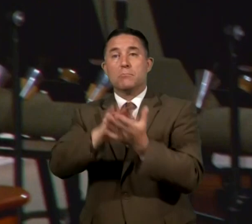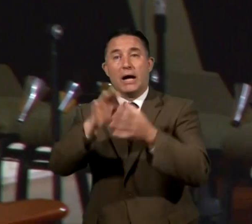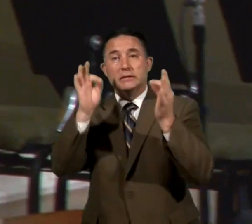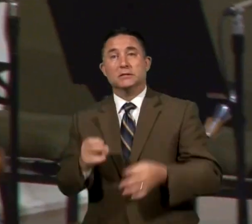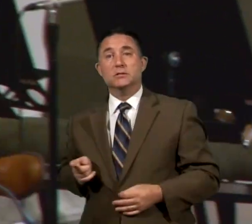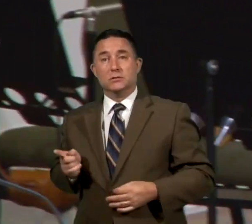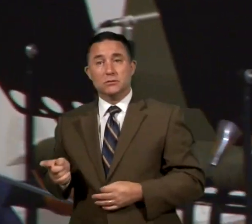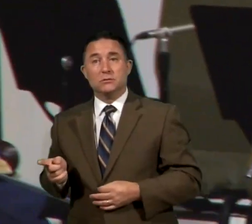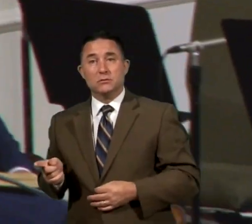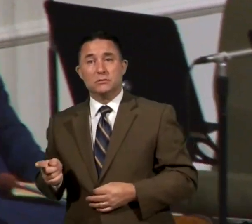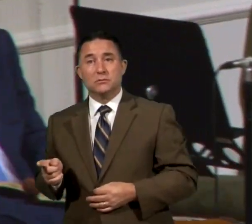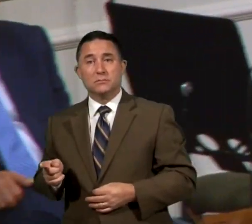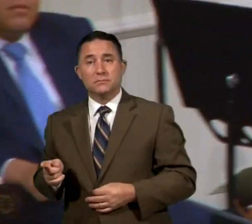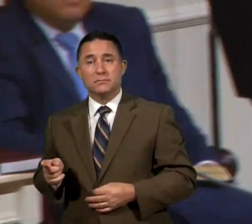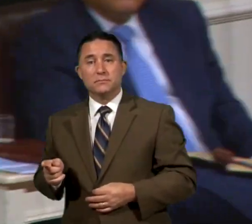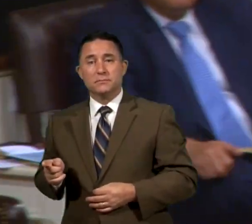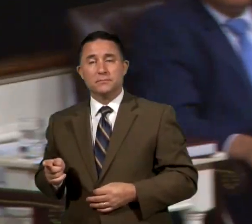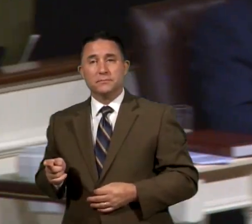decision.